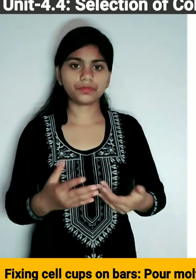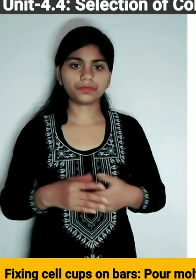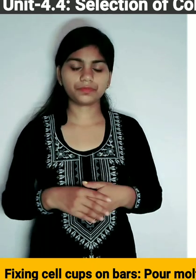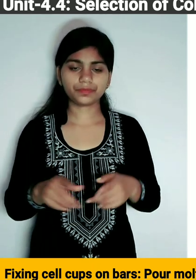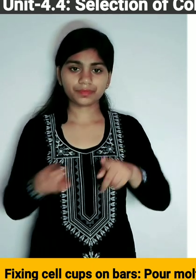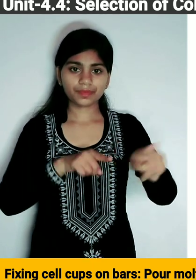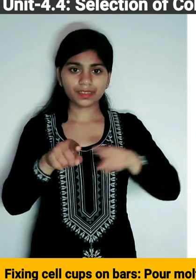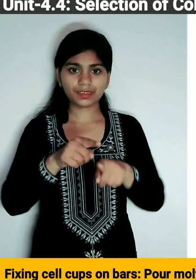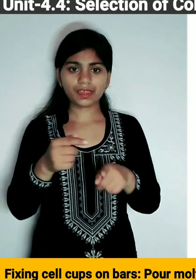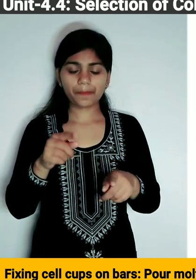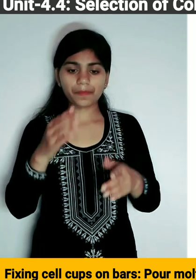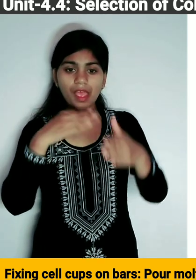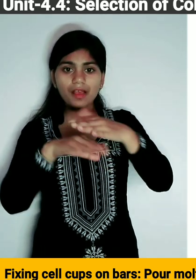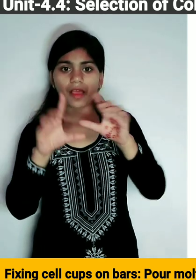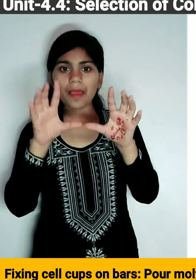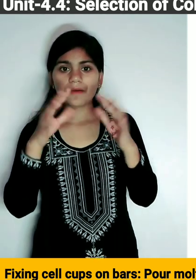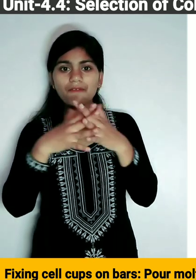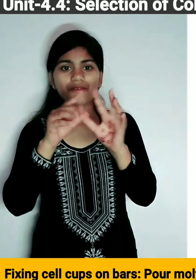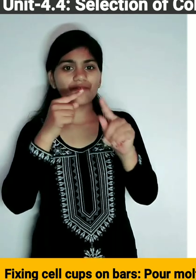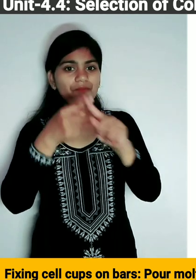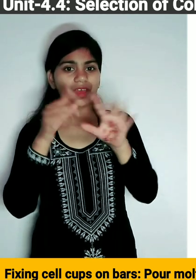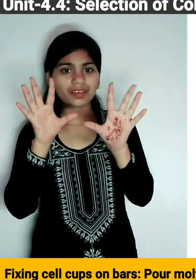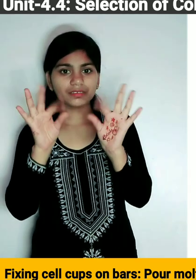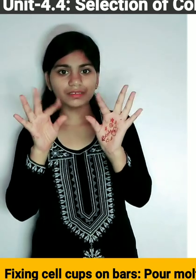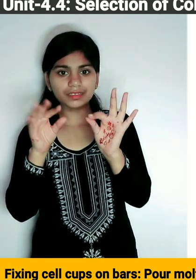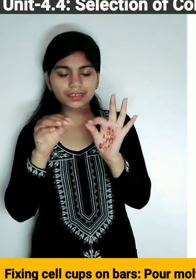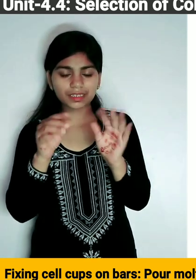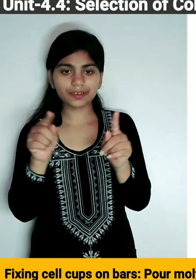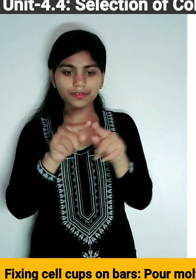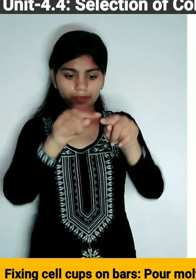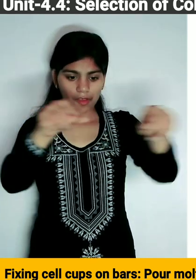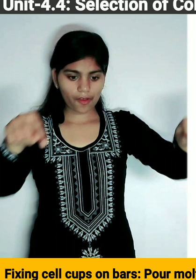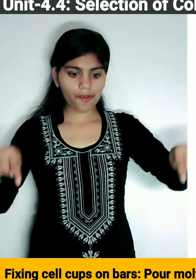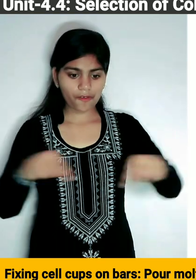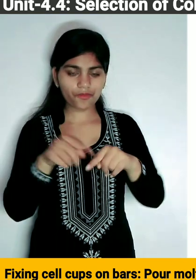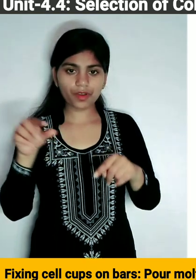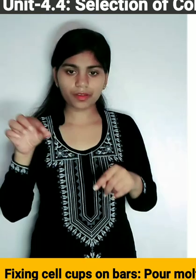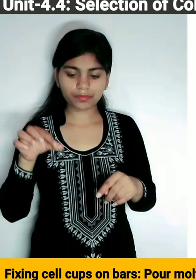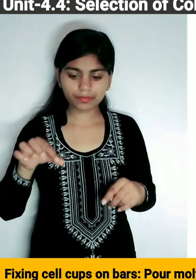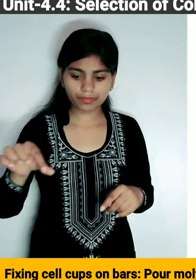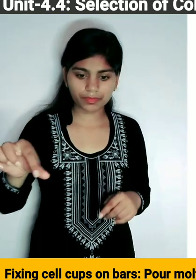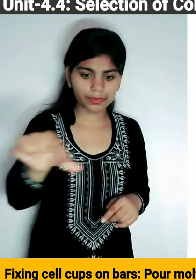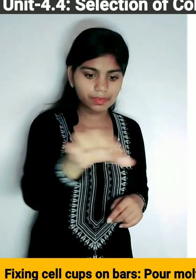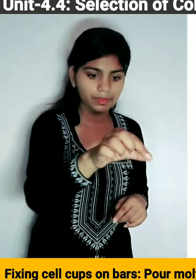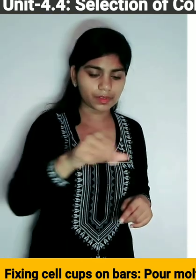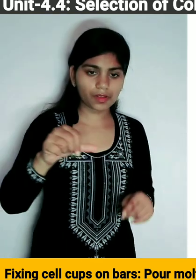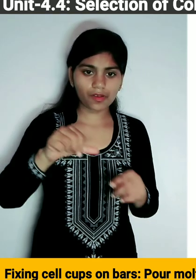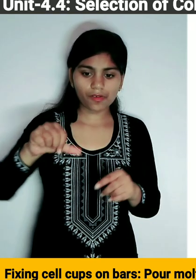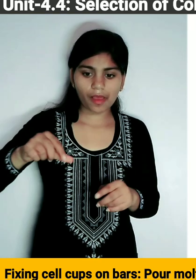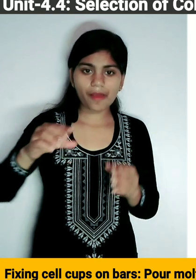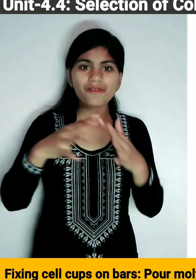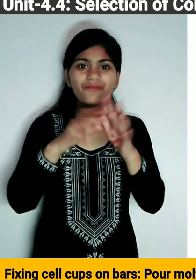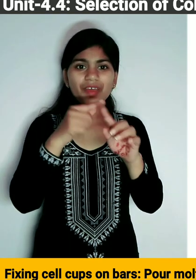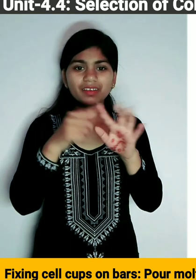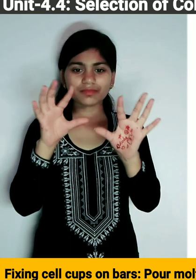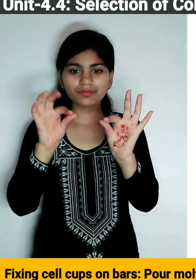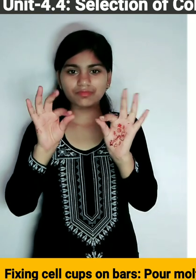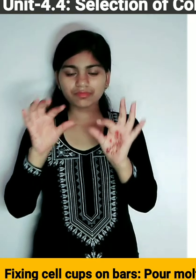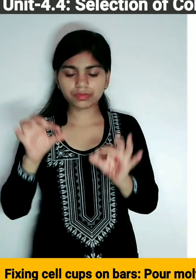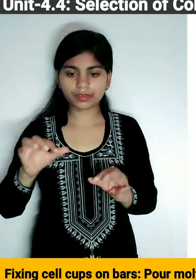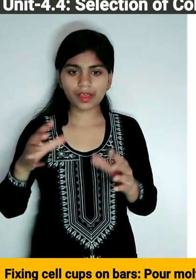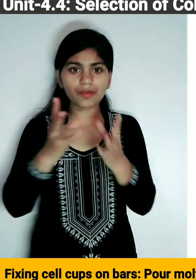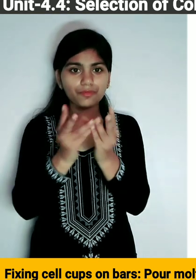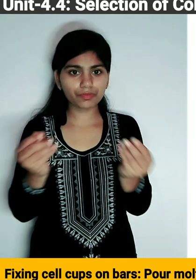frame to form a thick layer of wax on these. Attach the cell